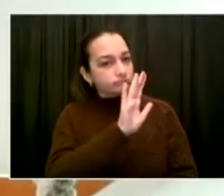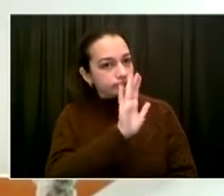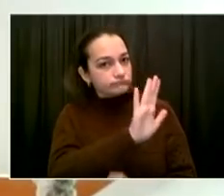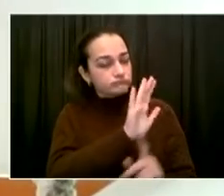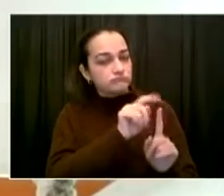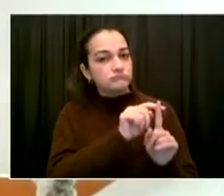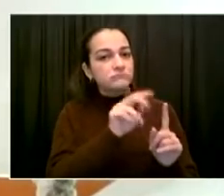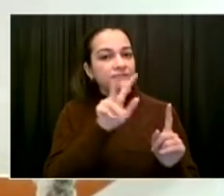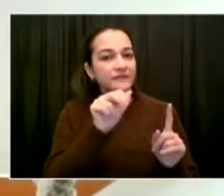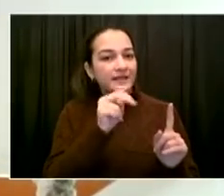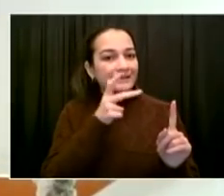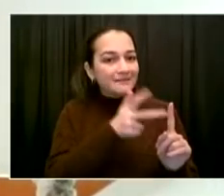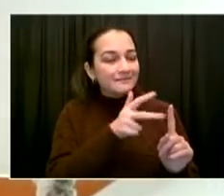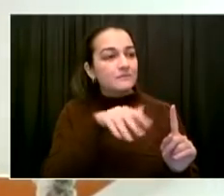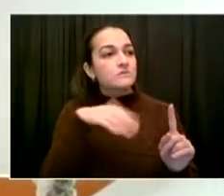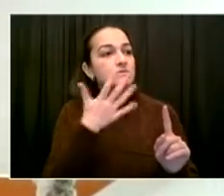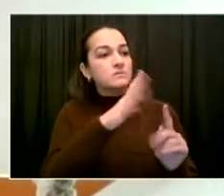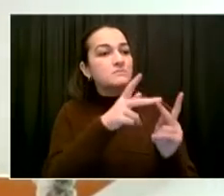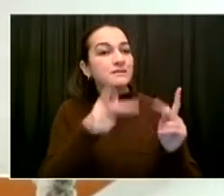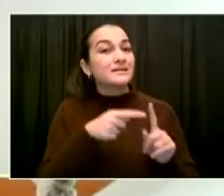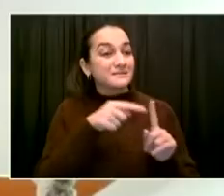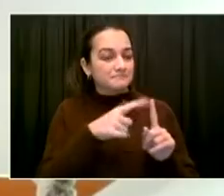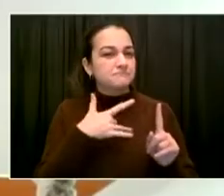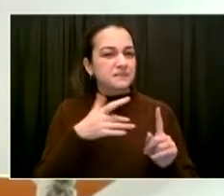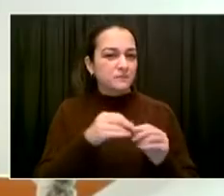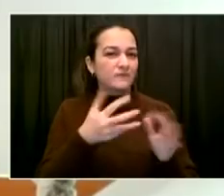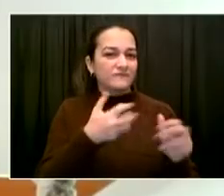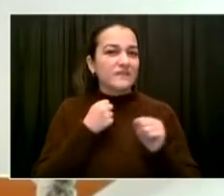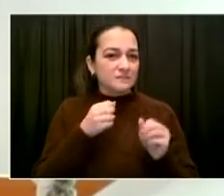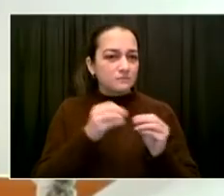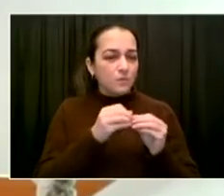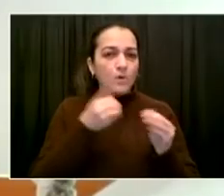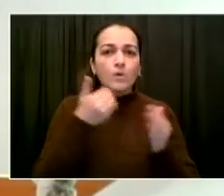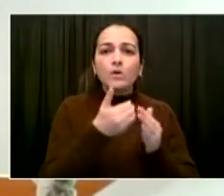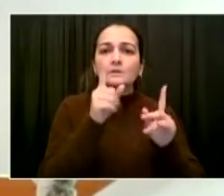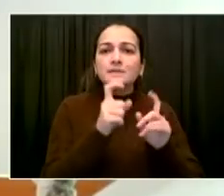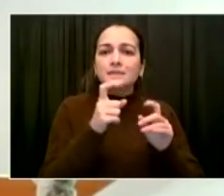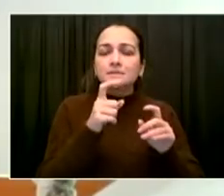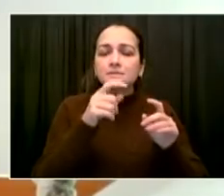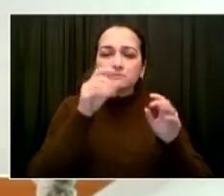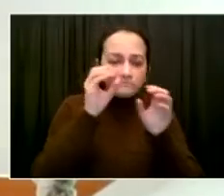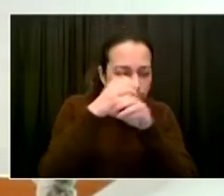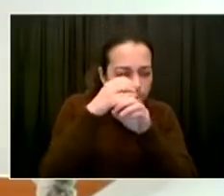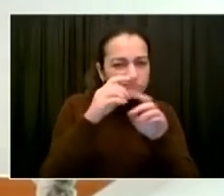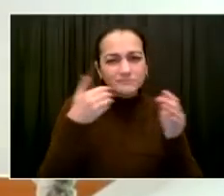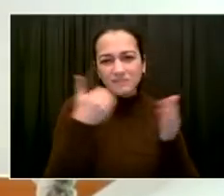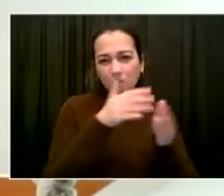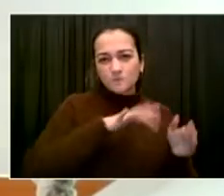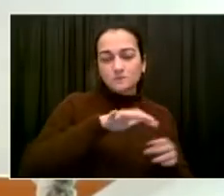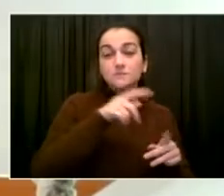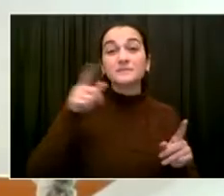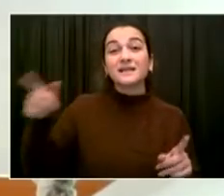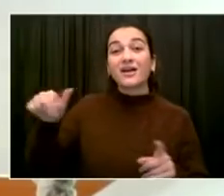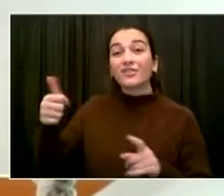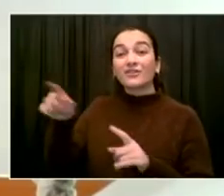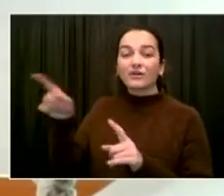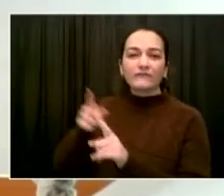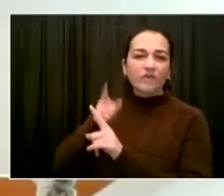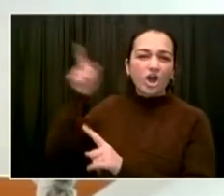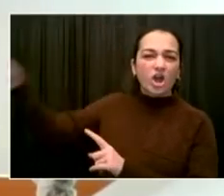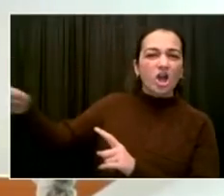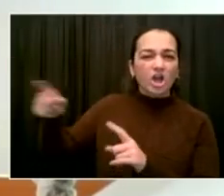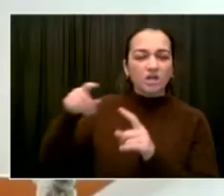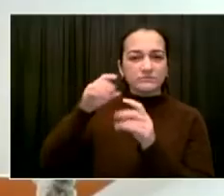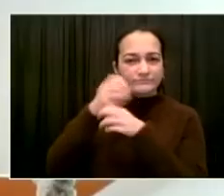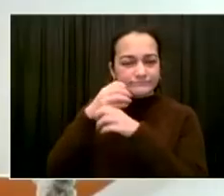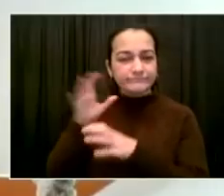testing. So you can check nyc.gov/COVID test to find one of our current sites. And then this week, you're going to be finding even more when we add new